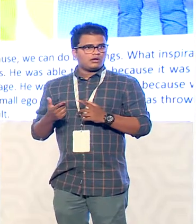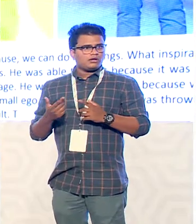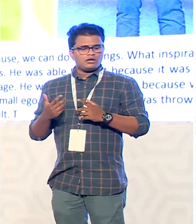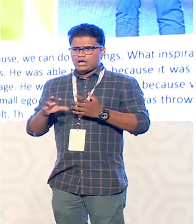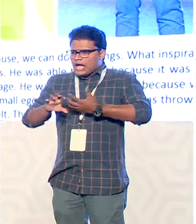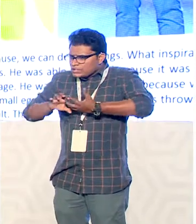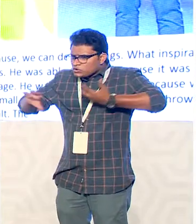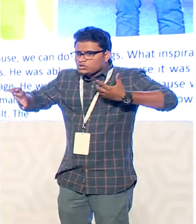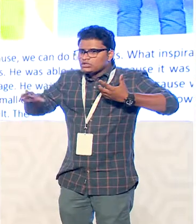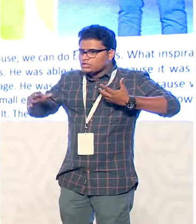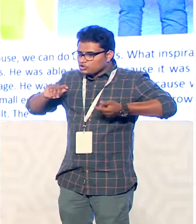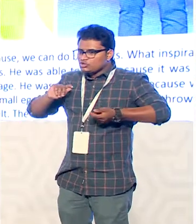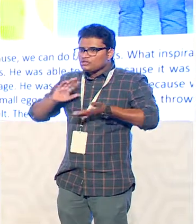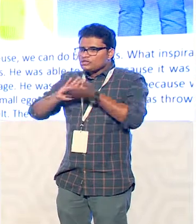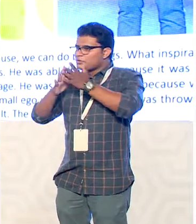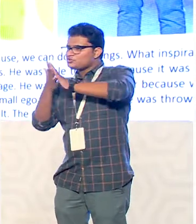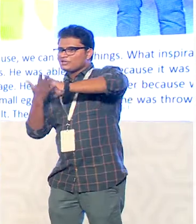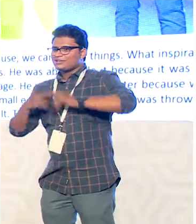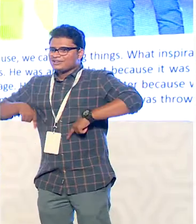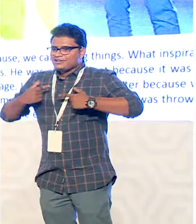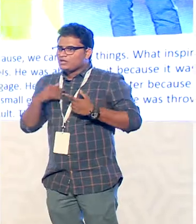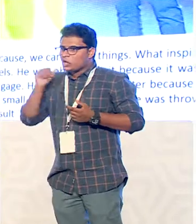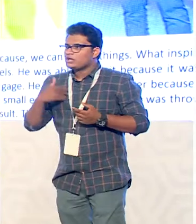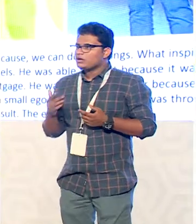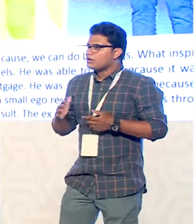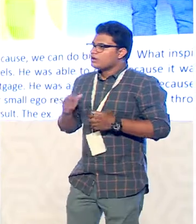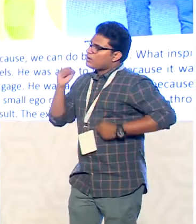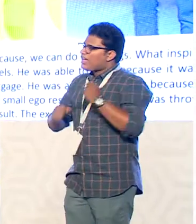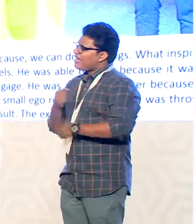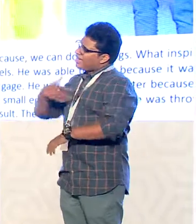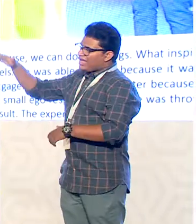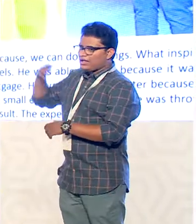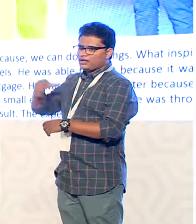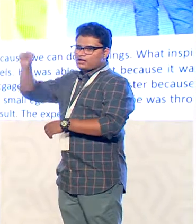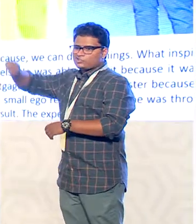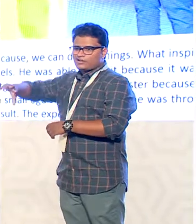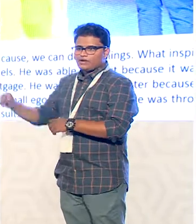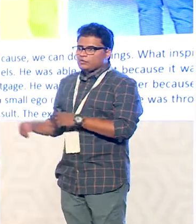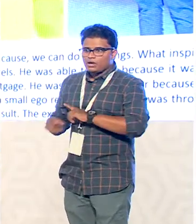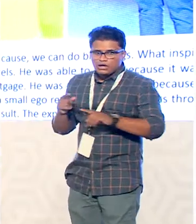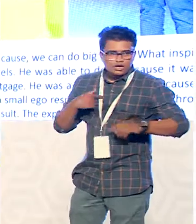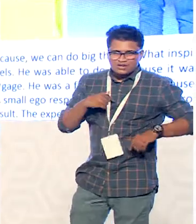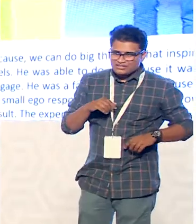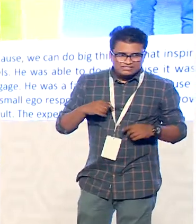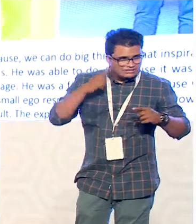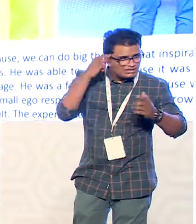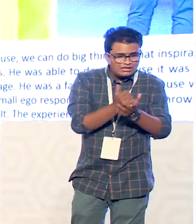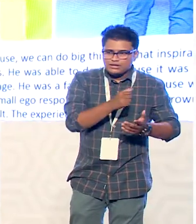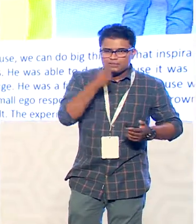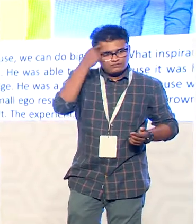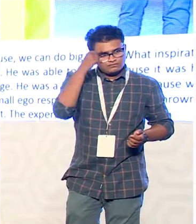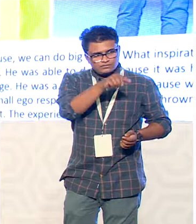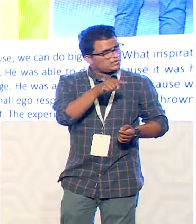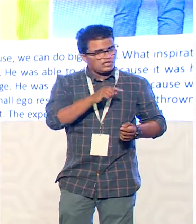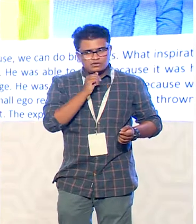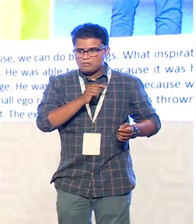life. And instead of running, he decides not only to stay and fight, but to do it